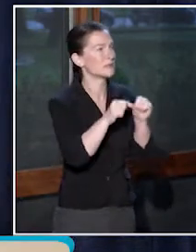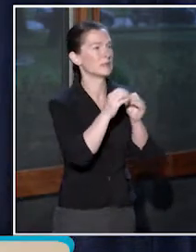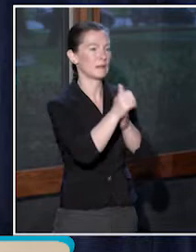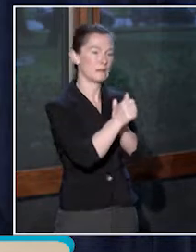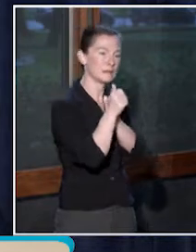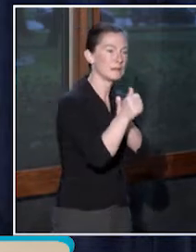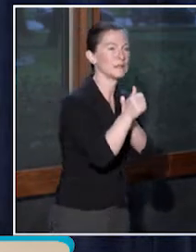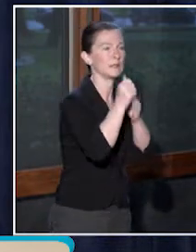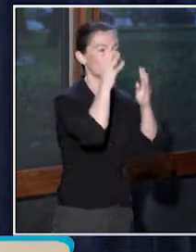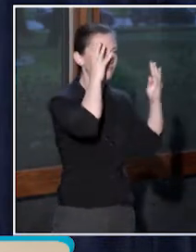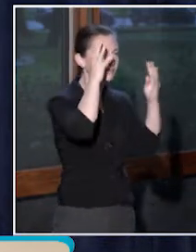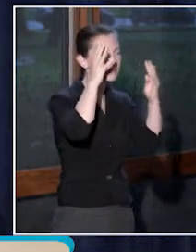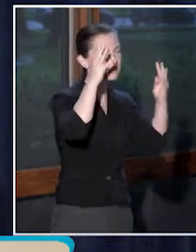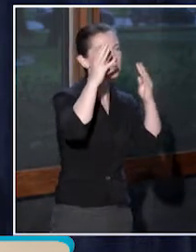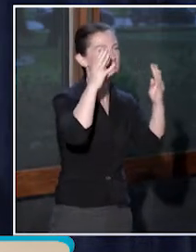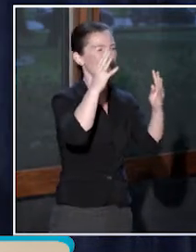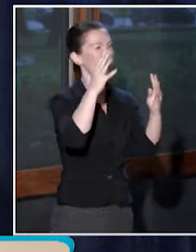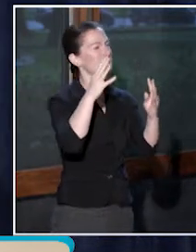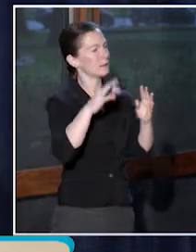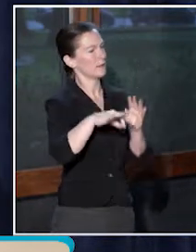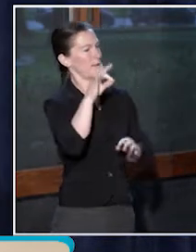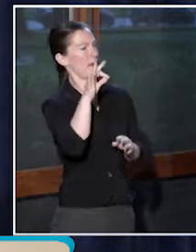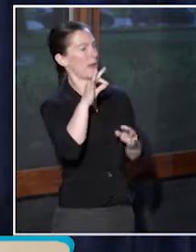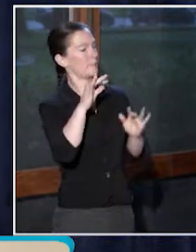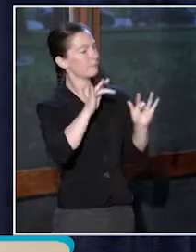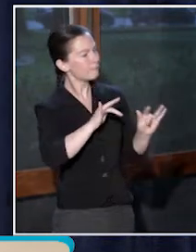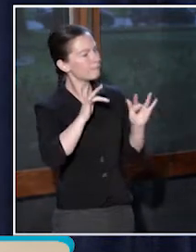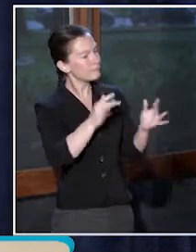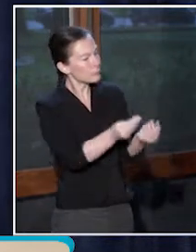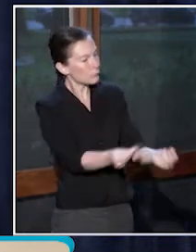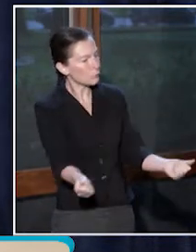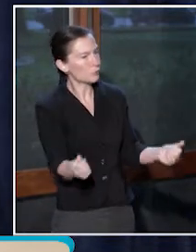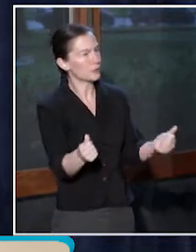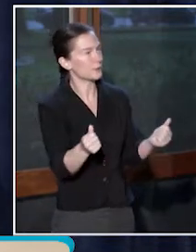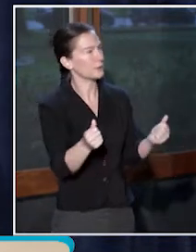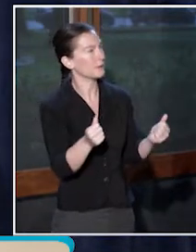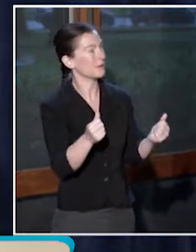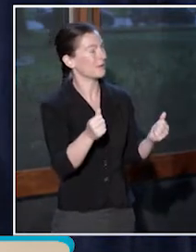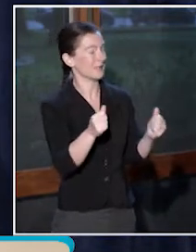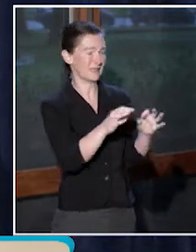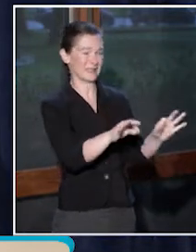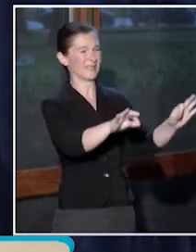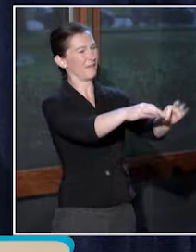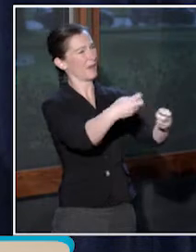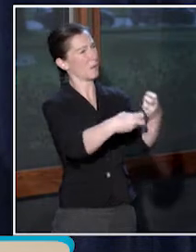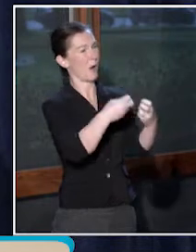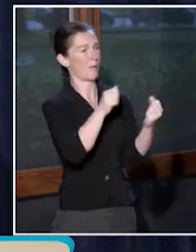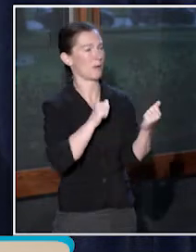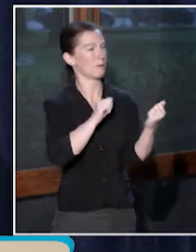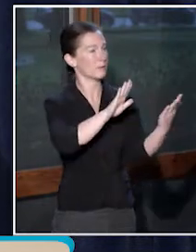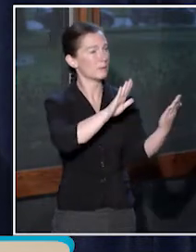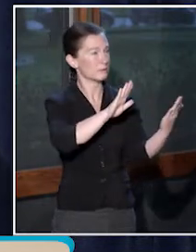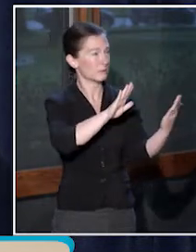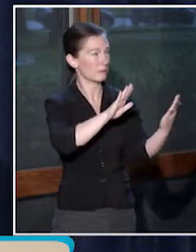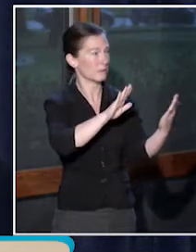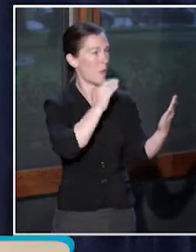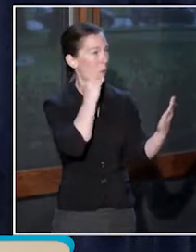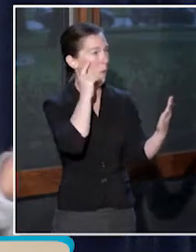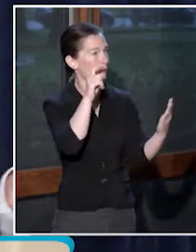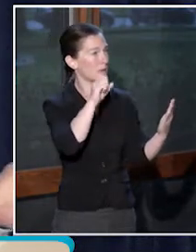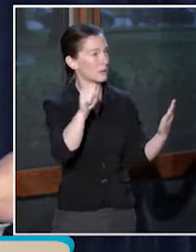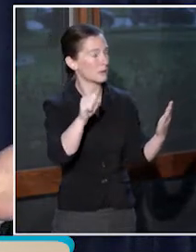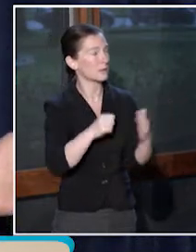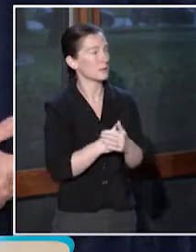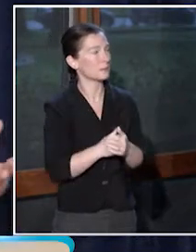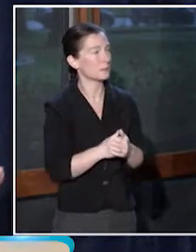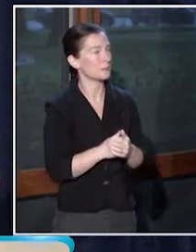find humane solutions to addressing this significant problem, the problem of homelessness. And we